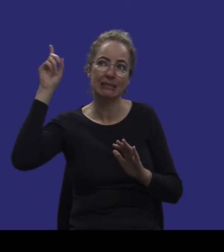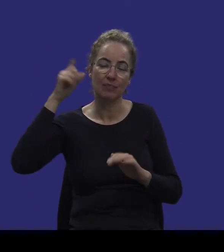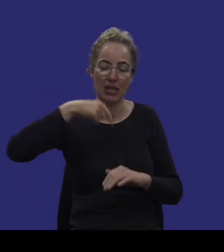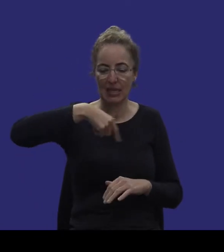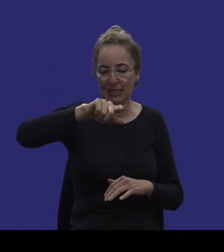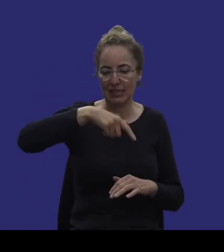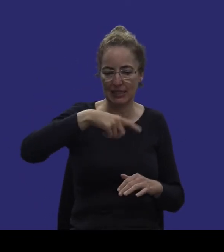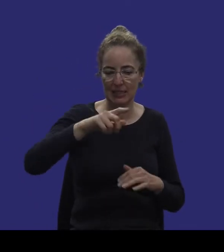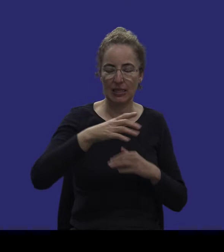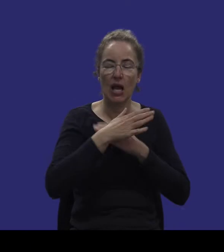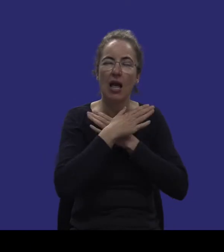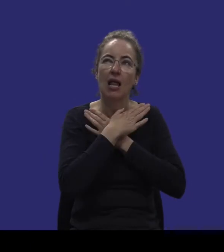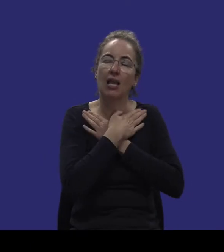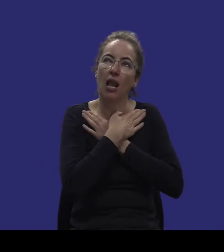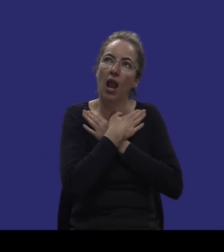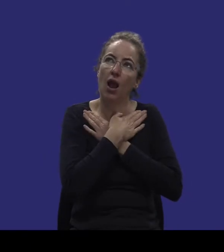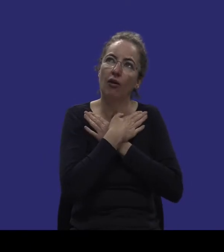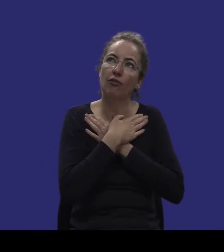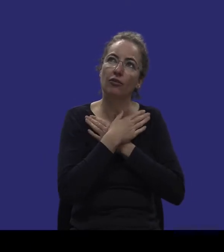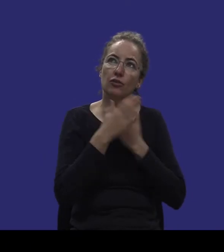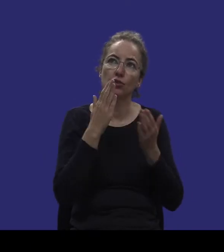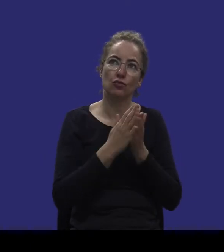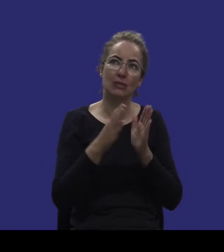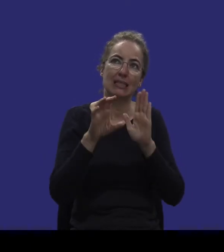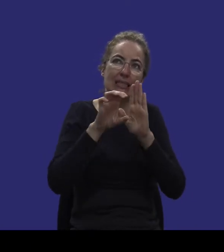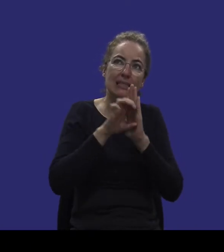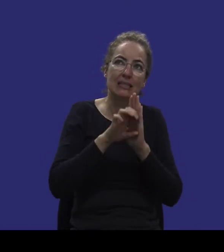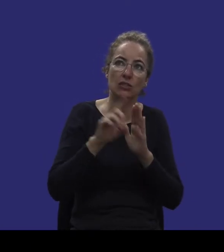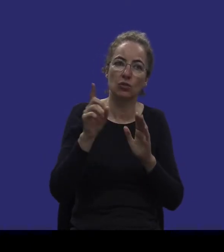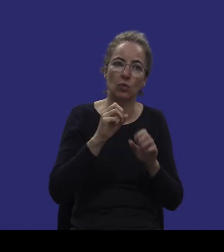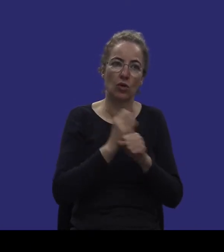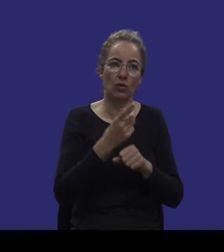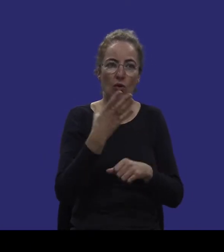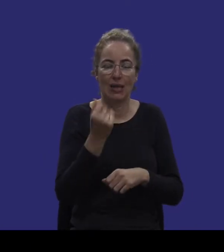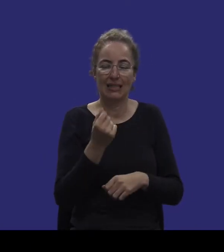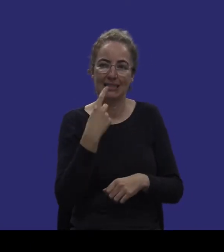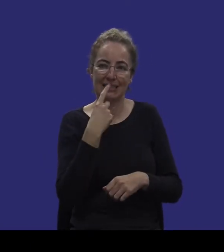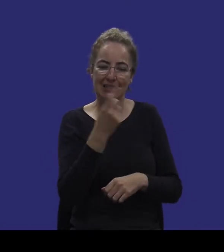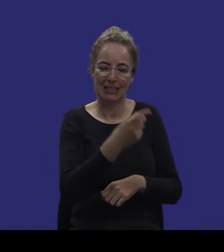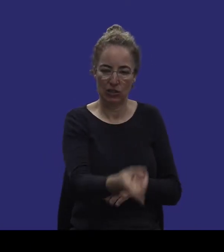to really listen for what God's got to say to you.